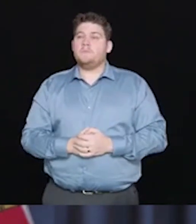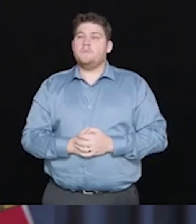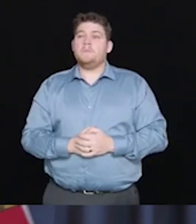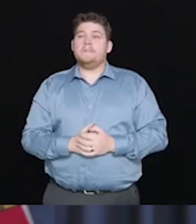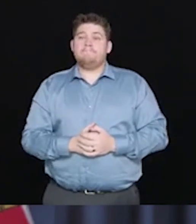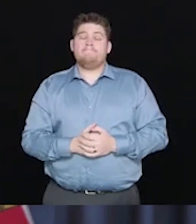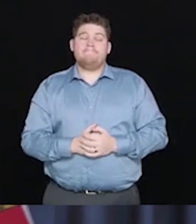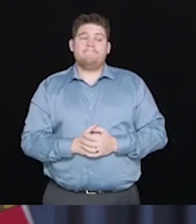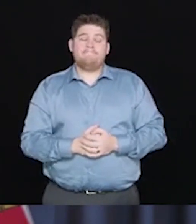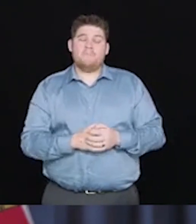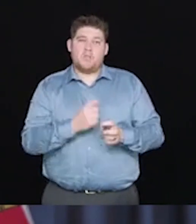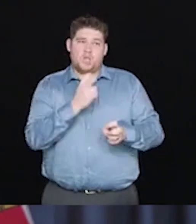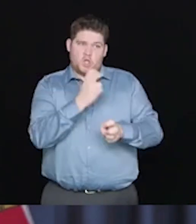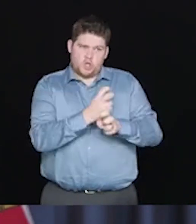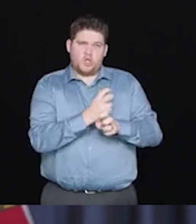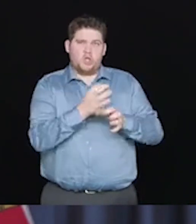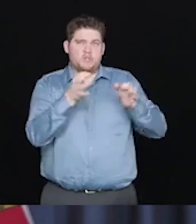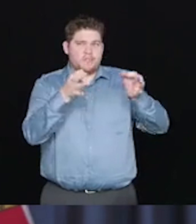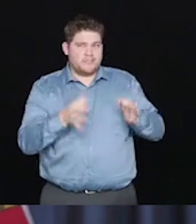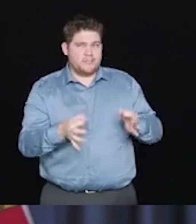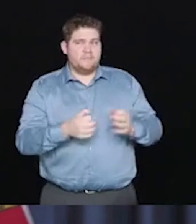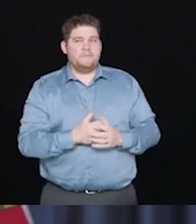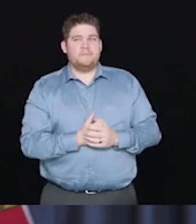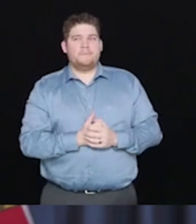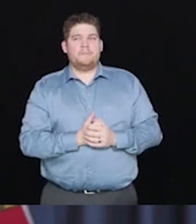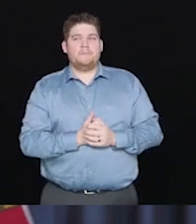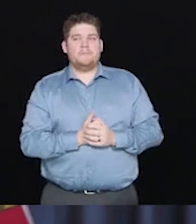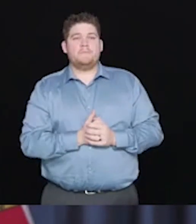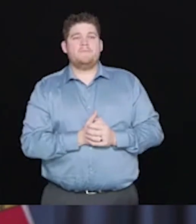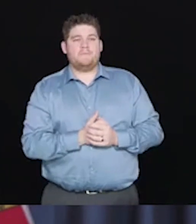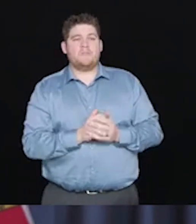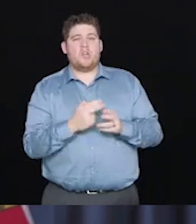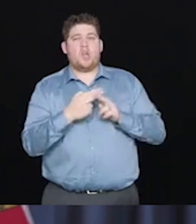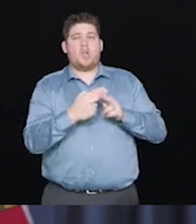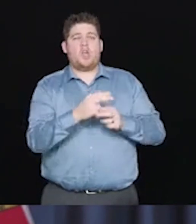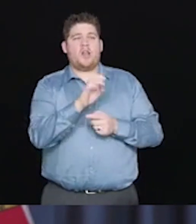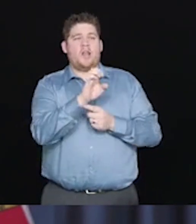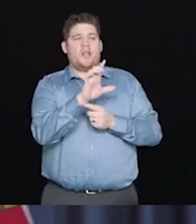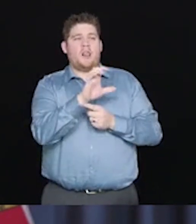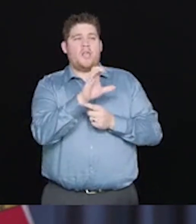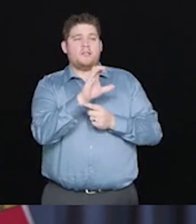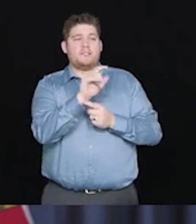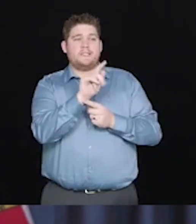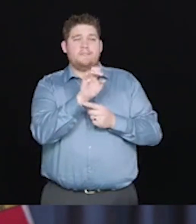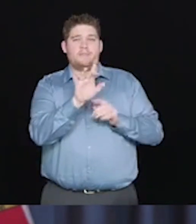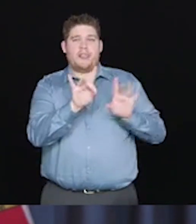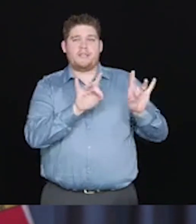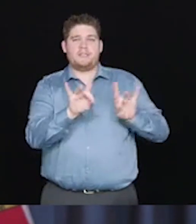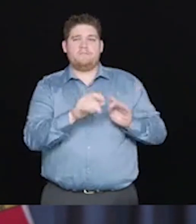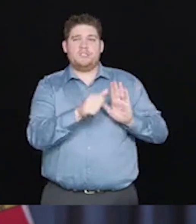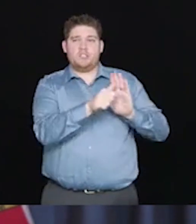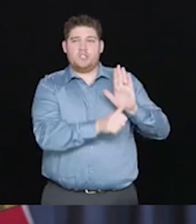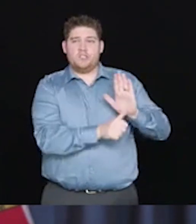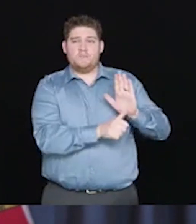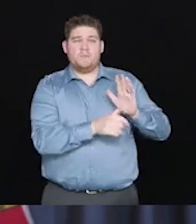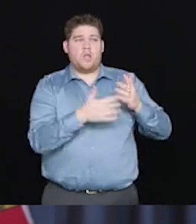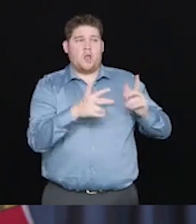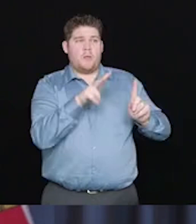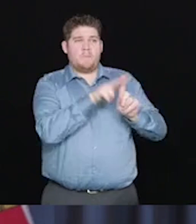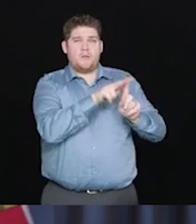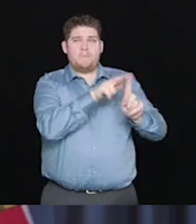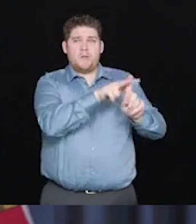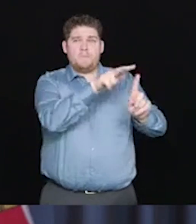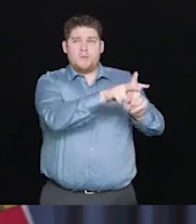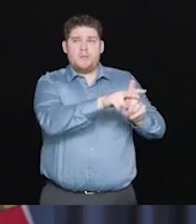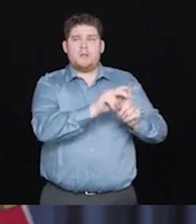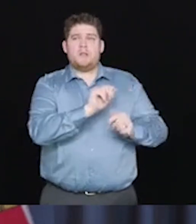As you know, they're scheduled surgeries, and they're all important. They're all medically necessary. They're all required. And canceling